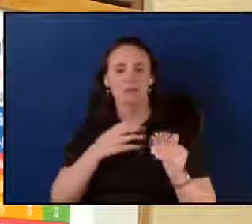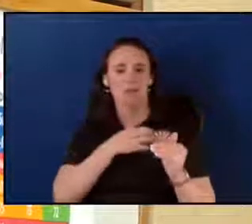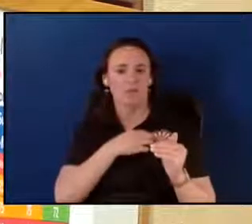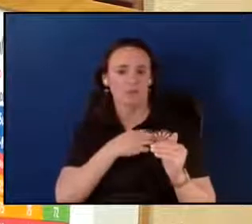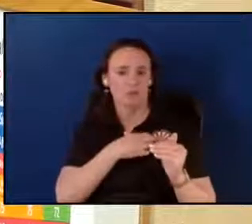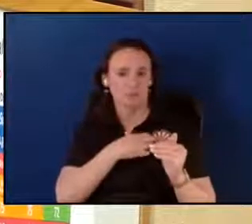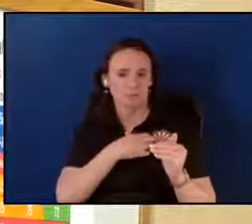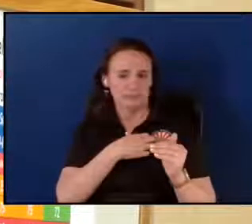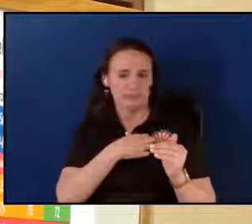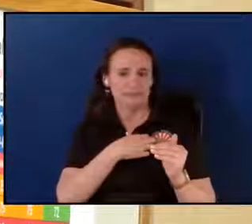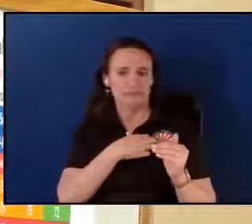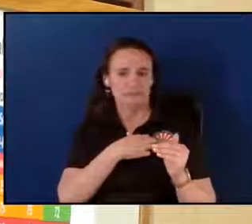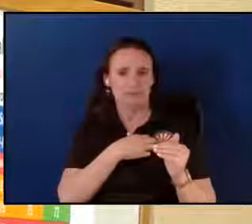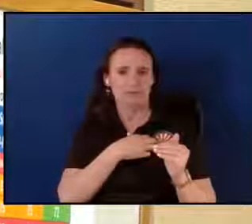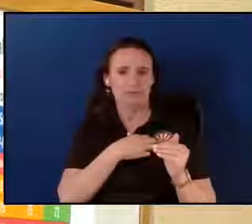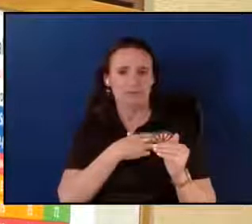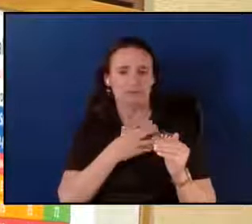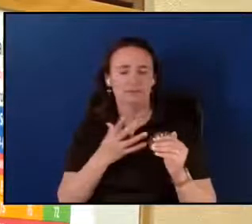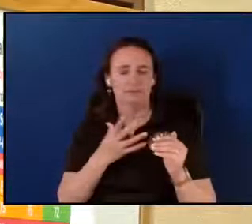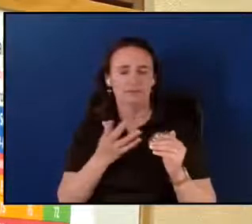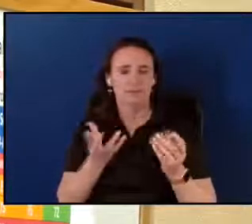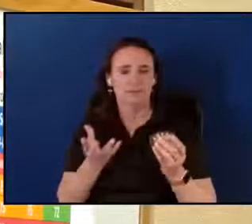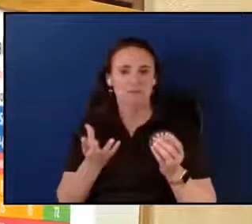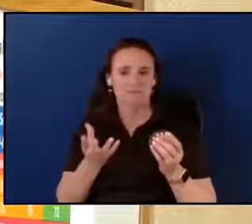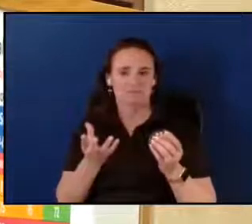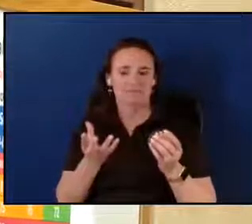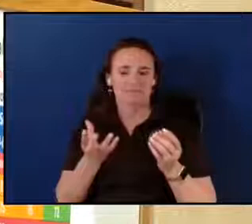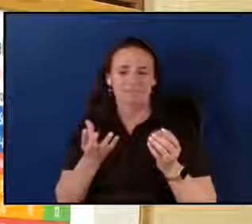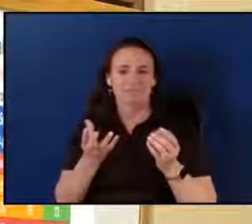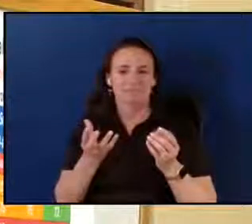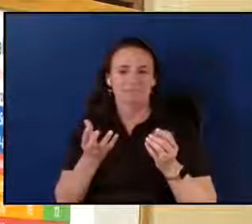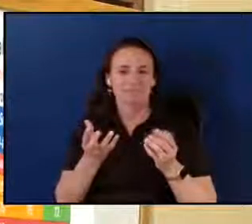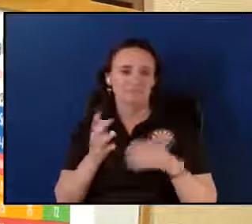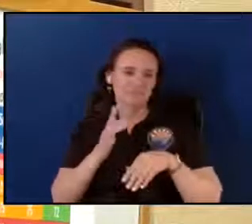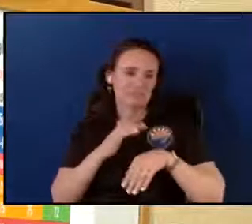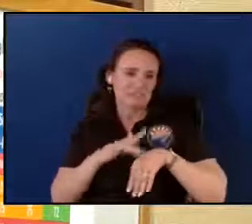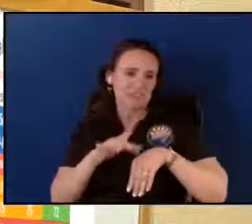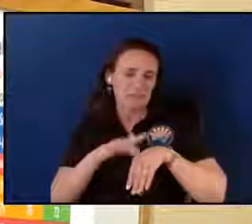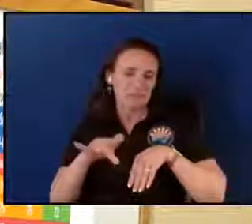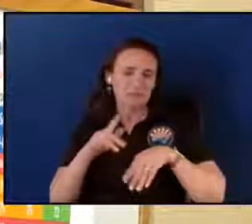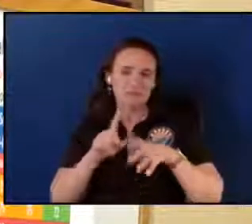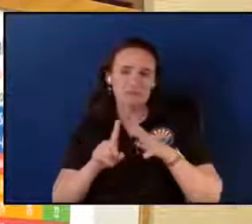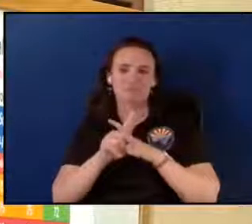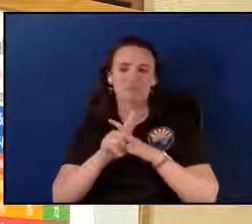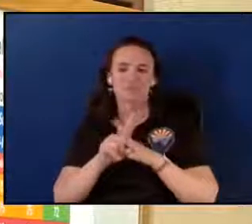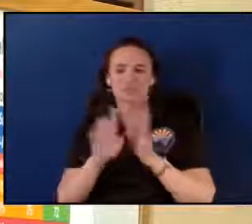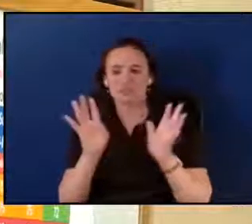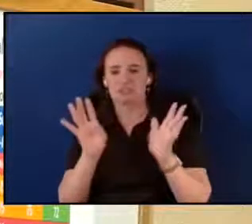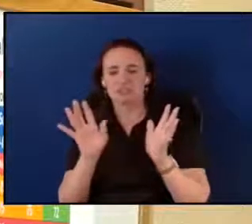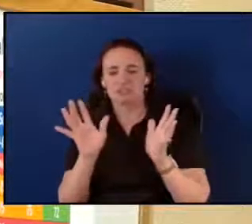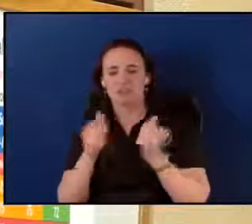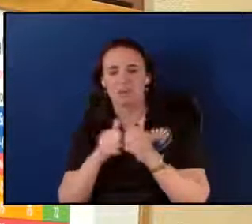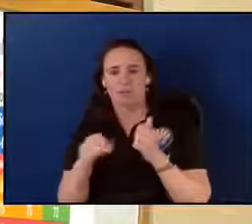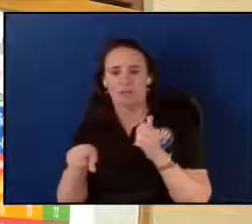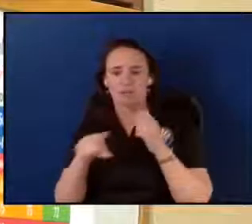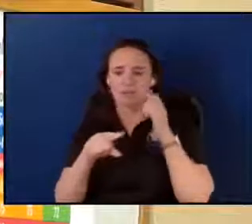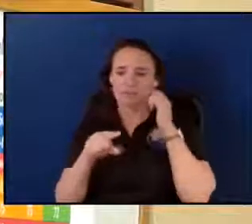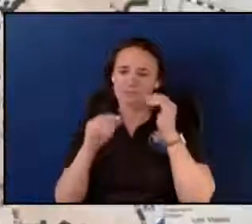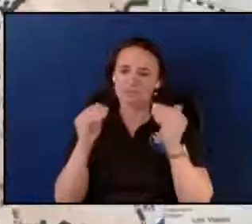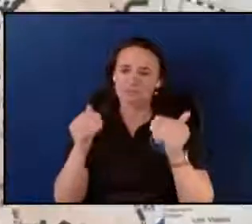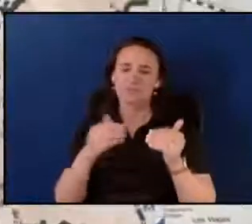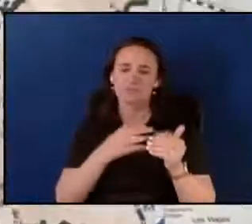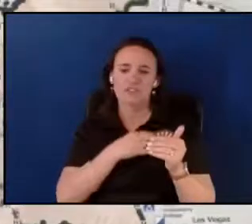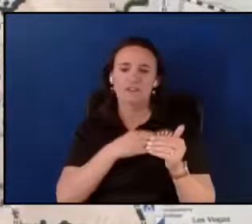have made more time to come talk to you guys. We're going to start with San Miguel County Sheriff Chris Lopez.